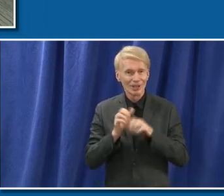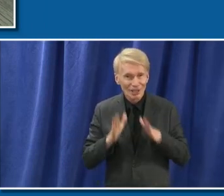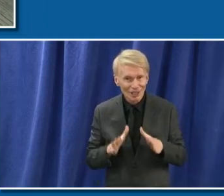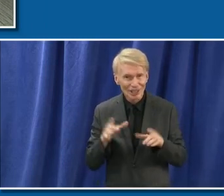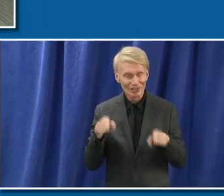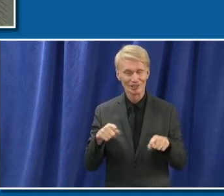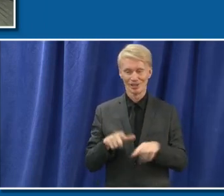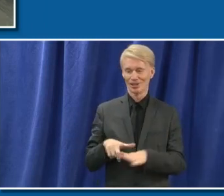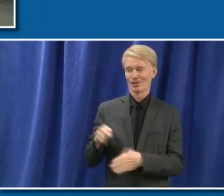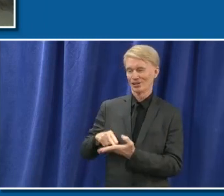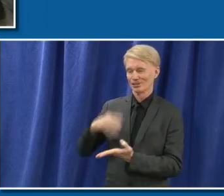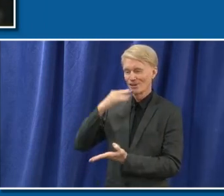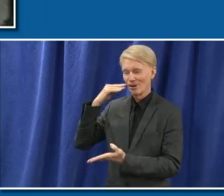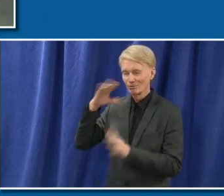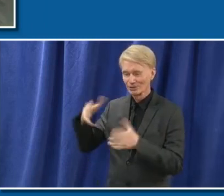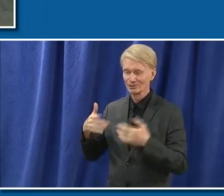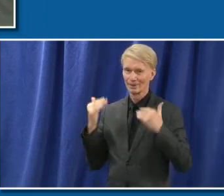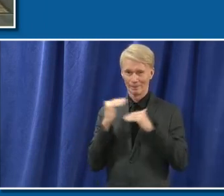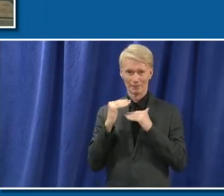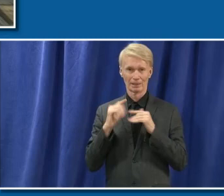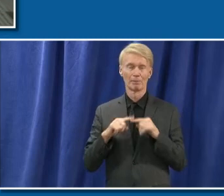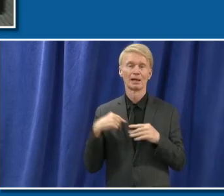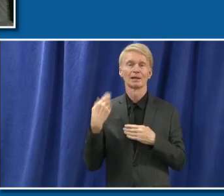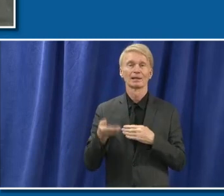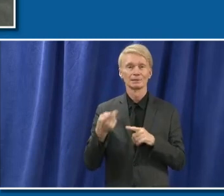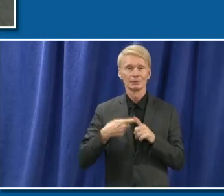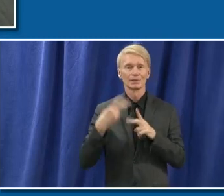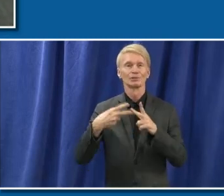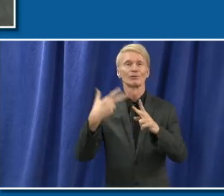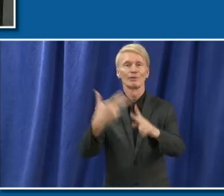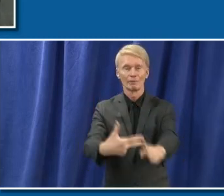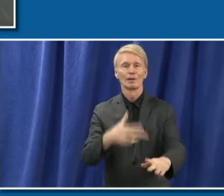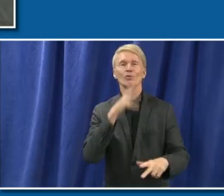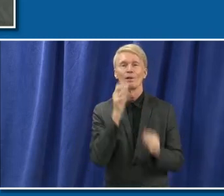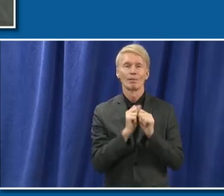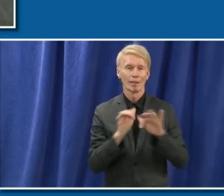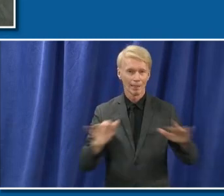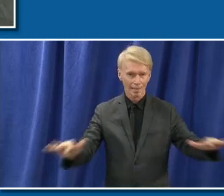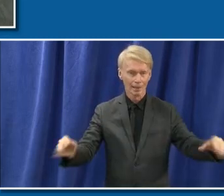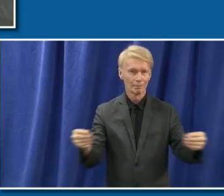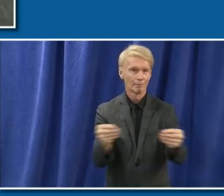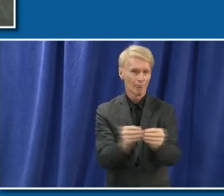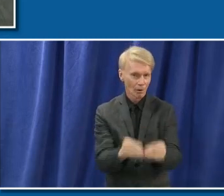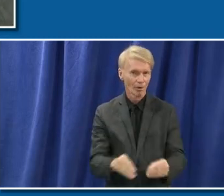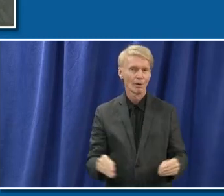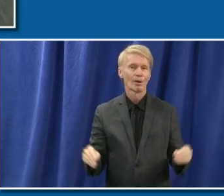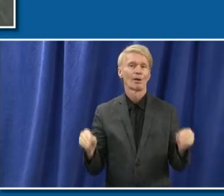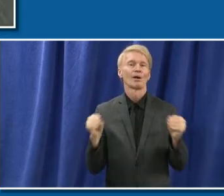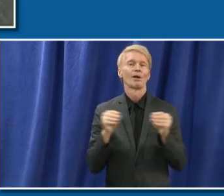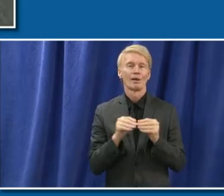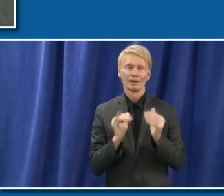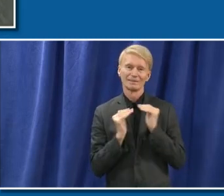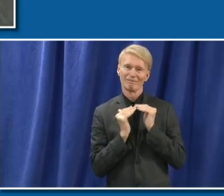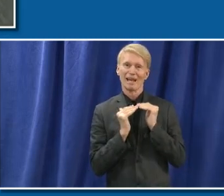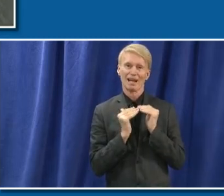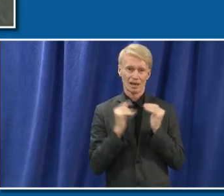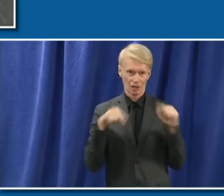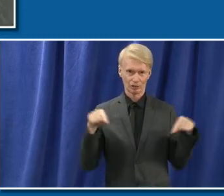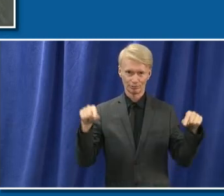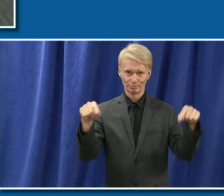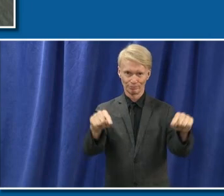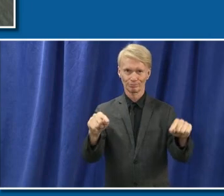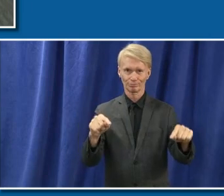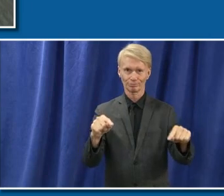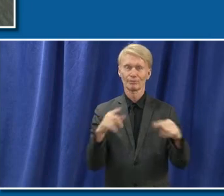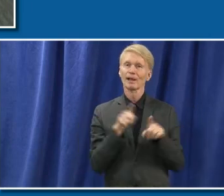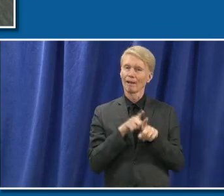people in long-term care facilities, but in the months to come, this will be expanding out in a way that is equitable and is